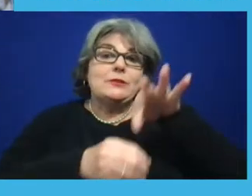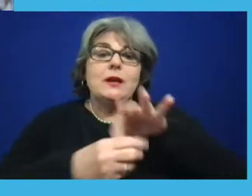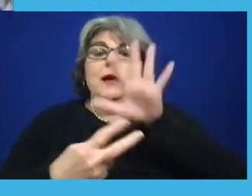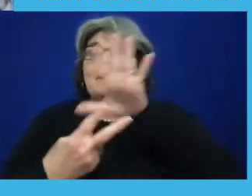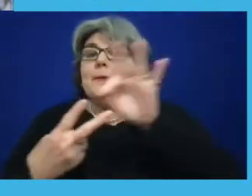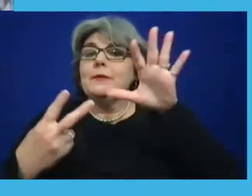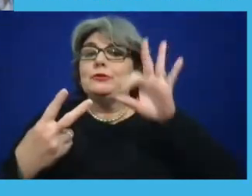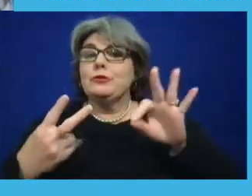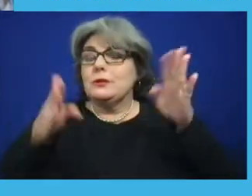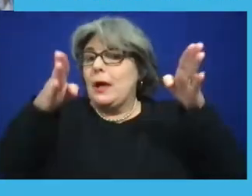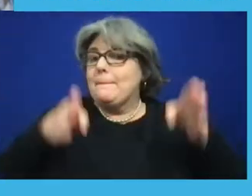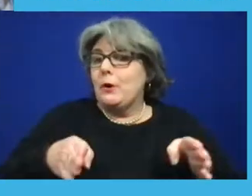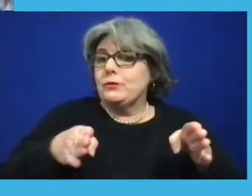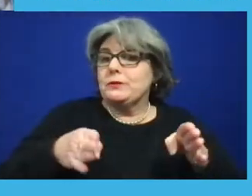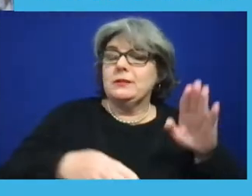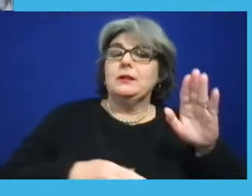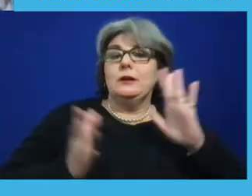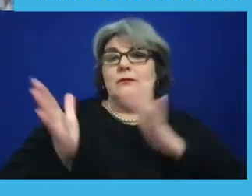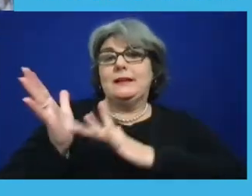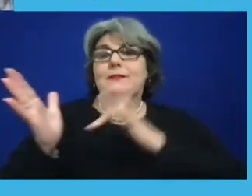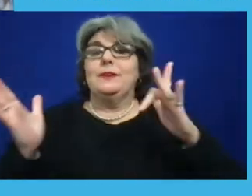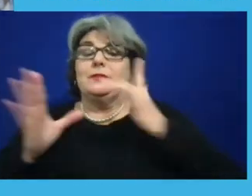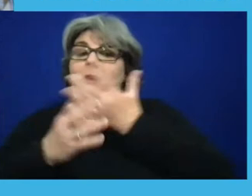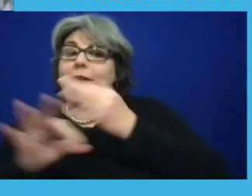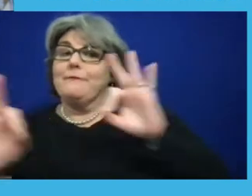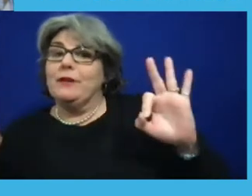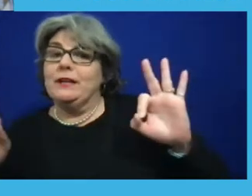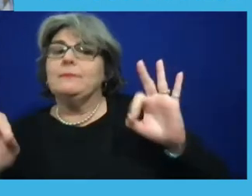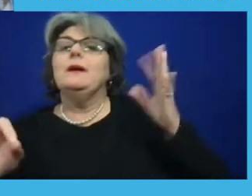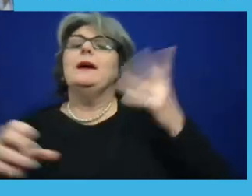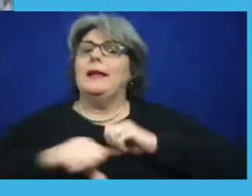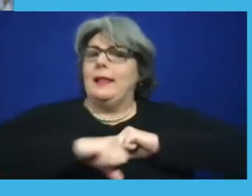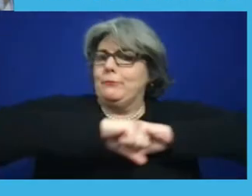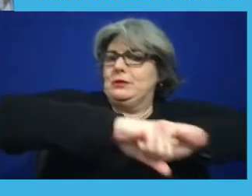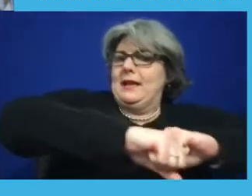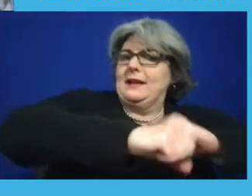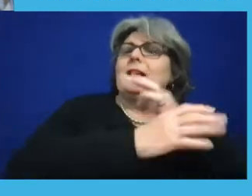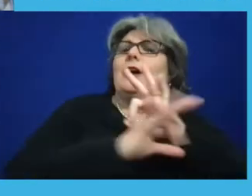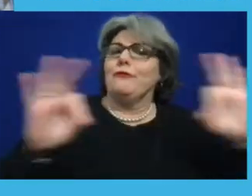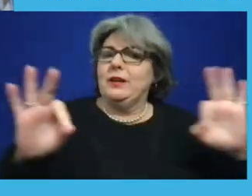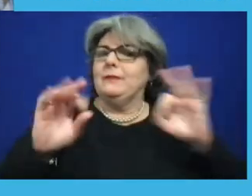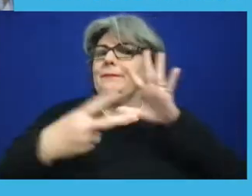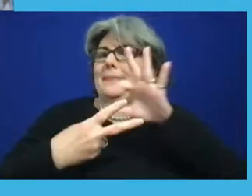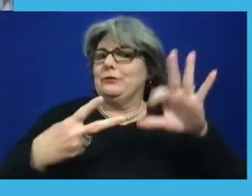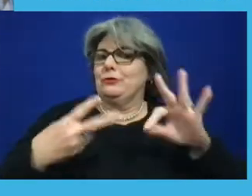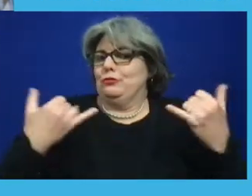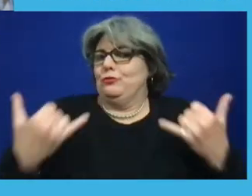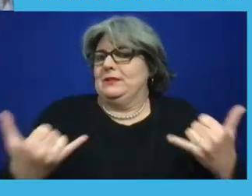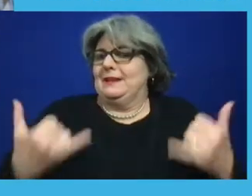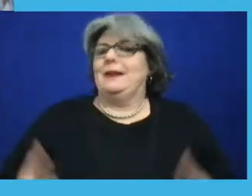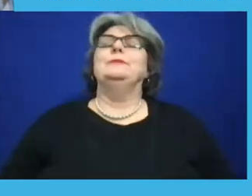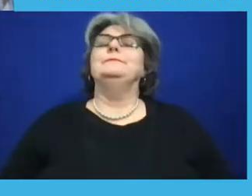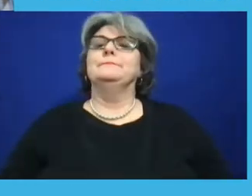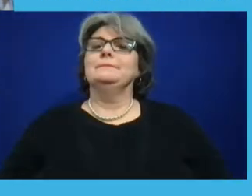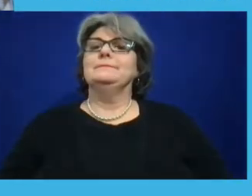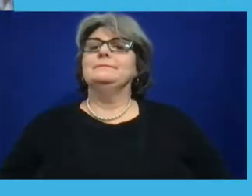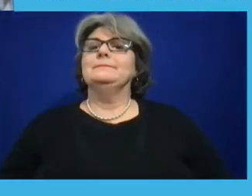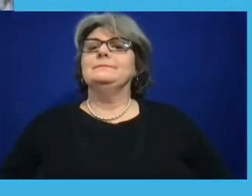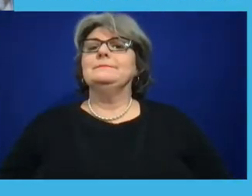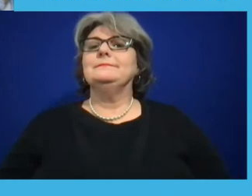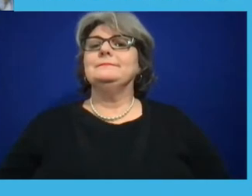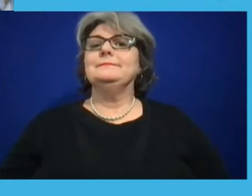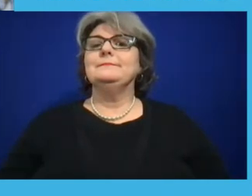time, we know it's different. This time, it's an election about the choice between someone who attacks our freedoms and someone who will protect